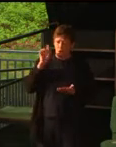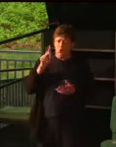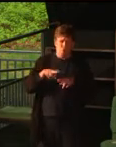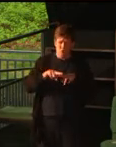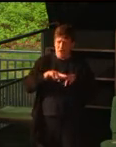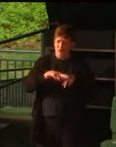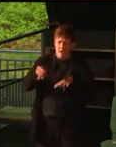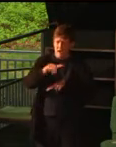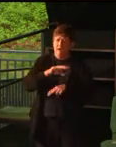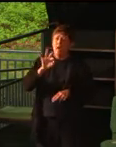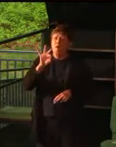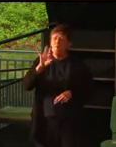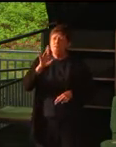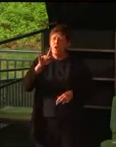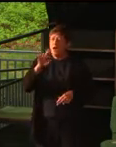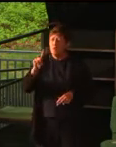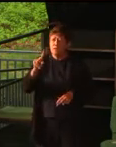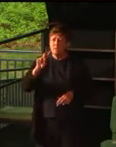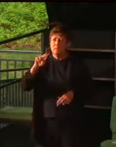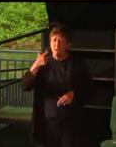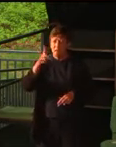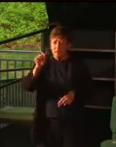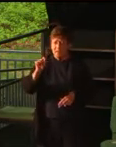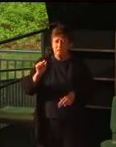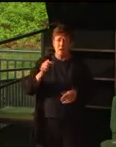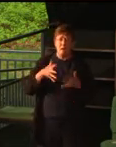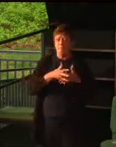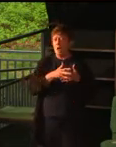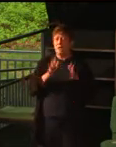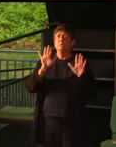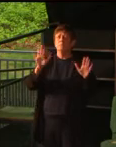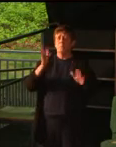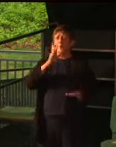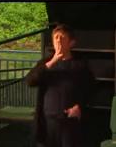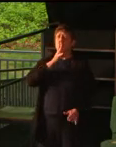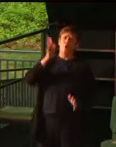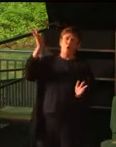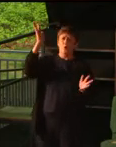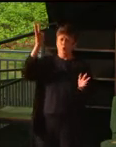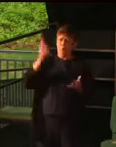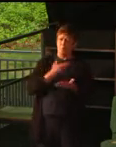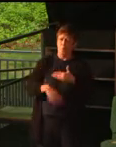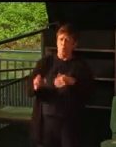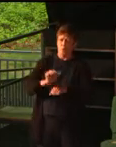Frederick Douglass, America's greatest orator, was born a slave.